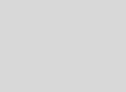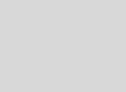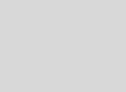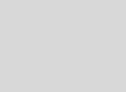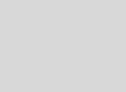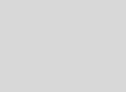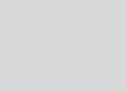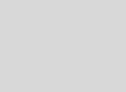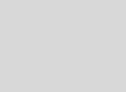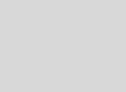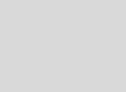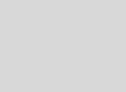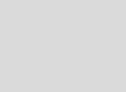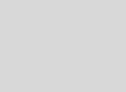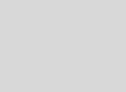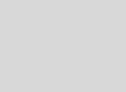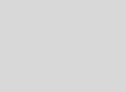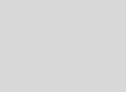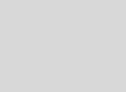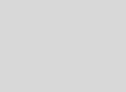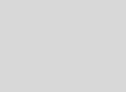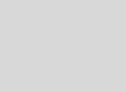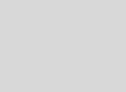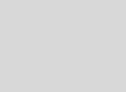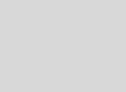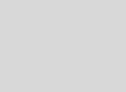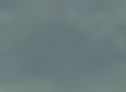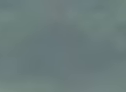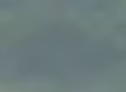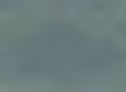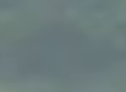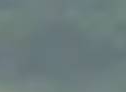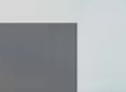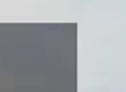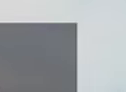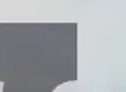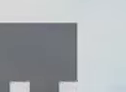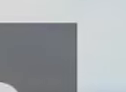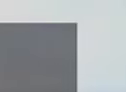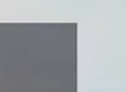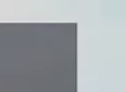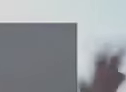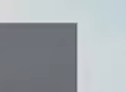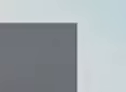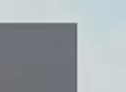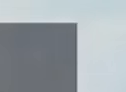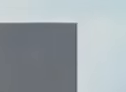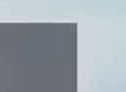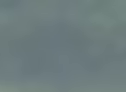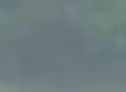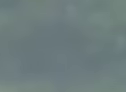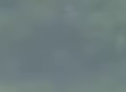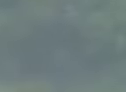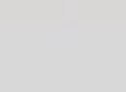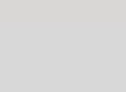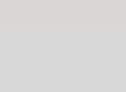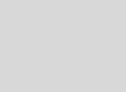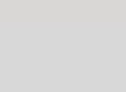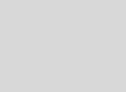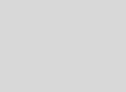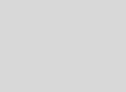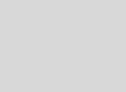mask. Oh, social distance, remember, 6 feet. Avoid large crowds. Yes. Oh, remember,